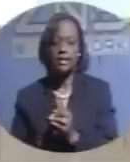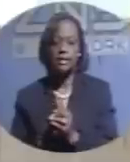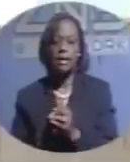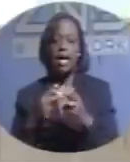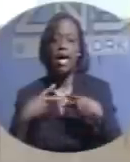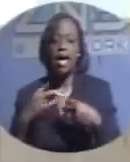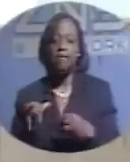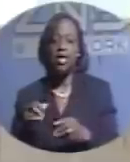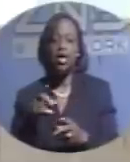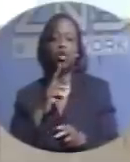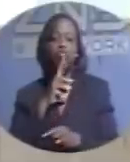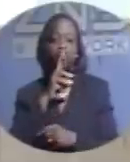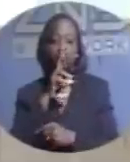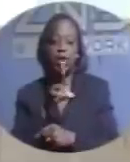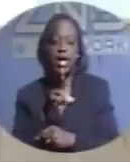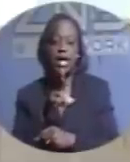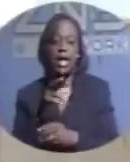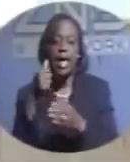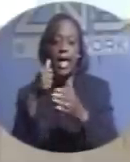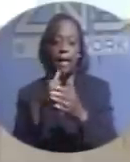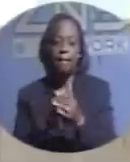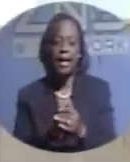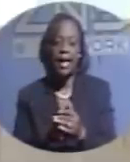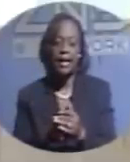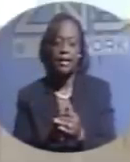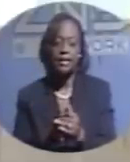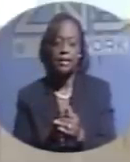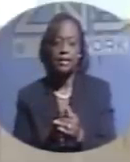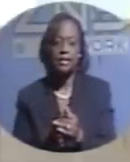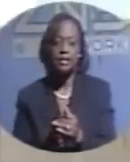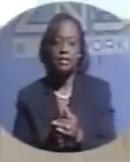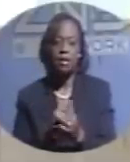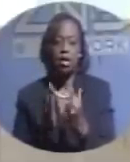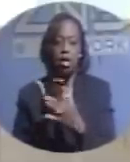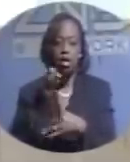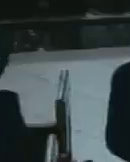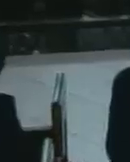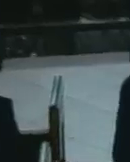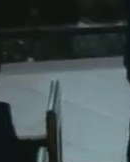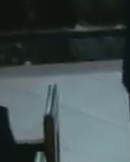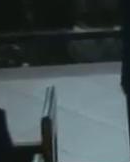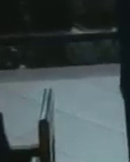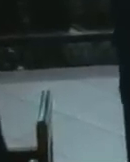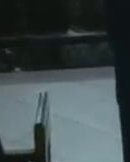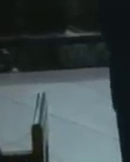having a real impact throughout our nation.